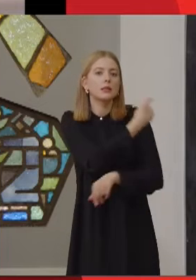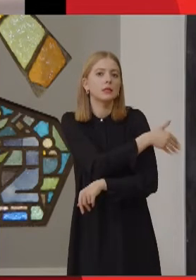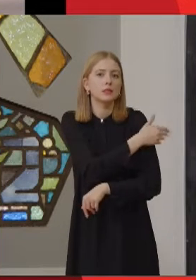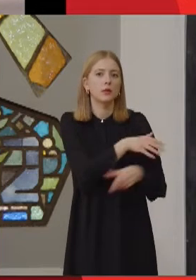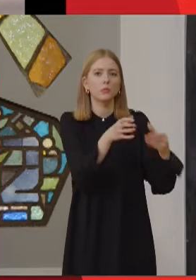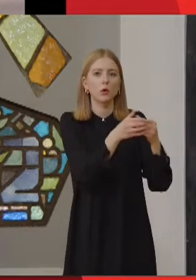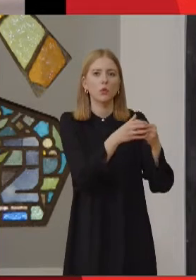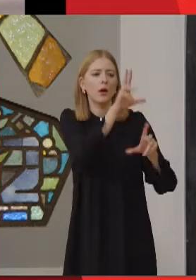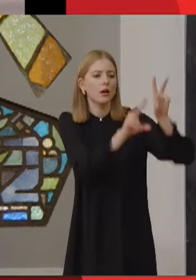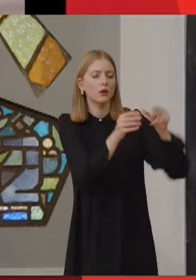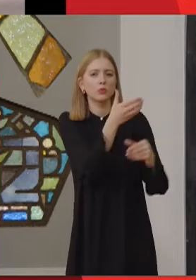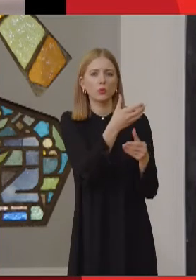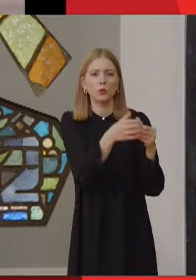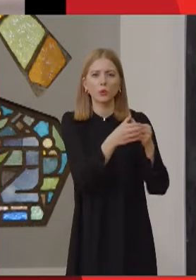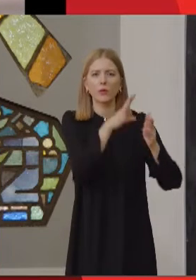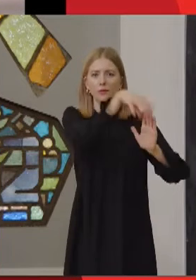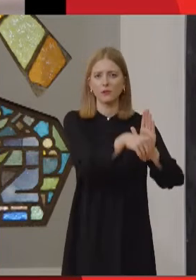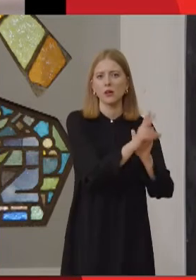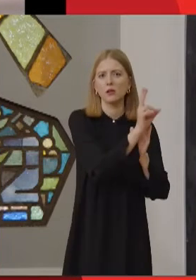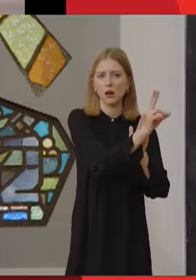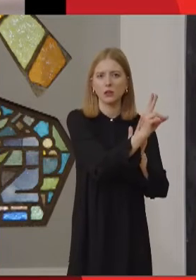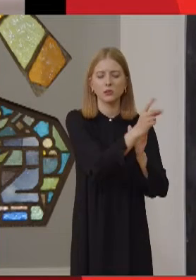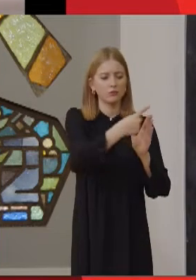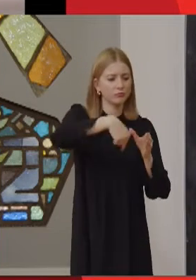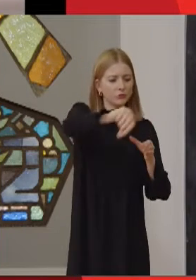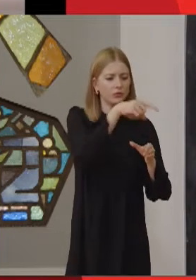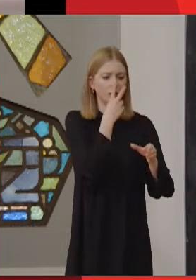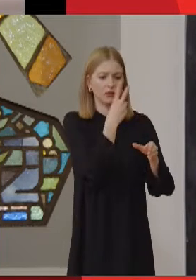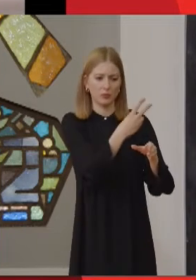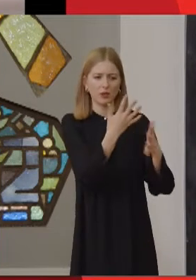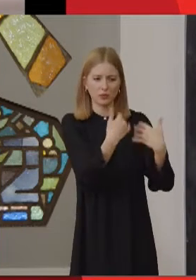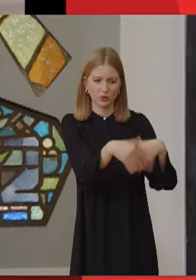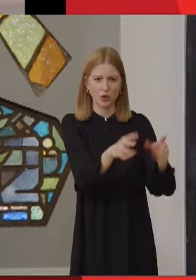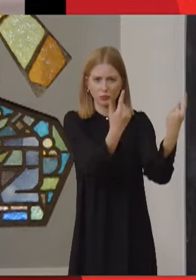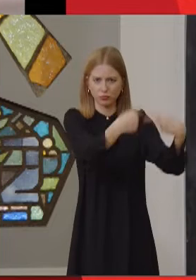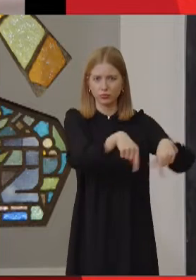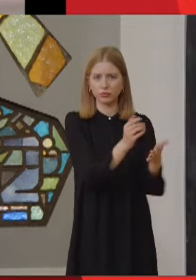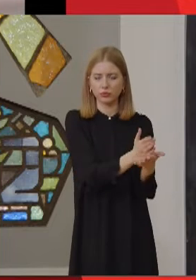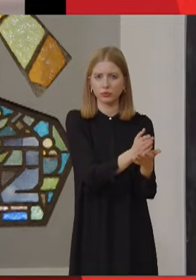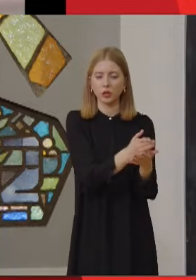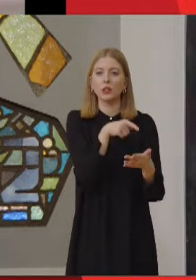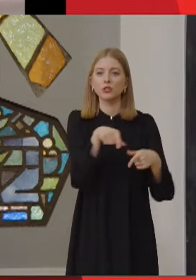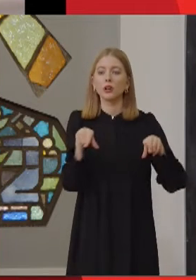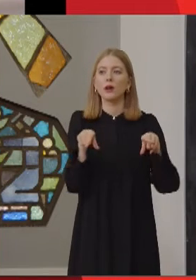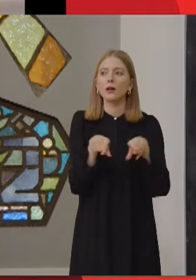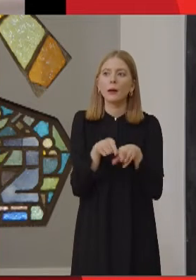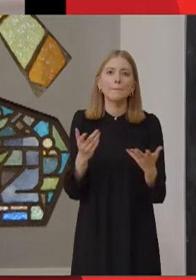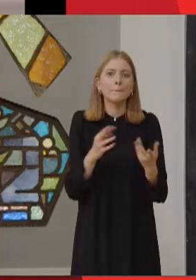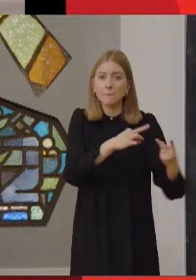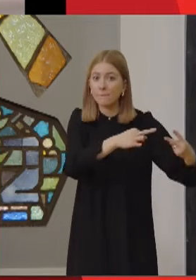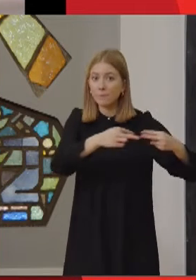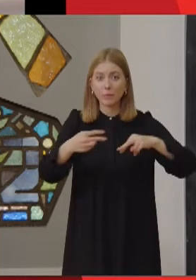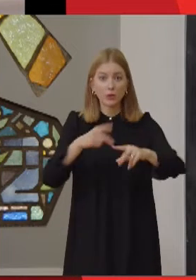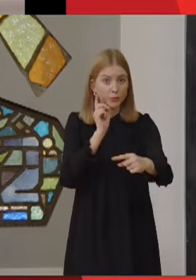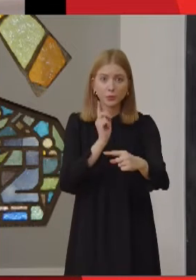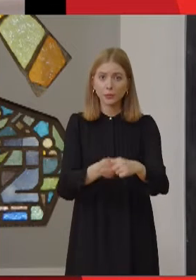socially vulnerable groups, and also on some issues that are ambiguous. Maybe this is a